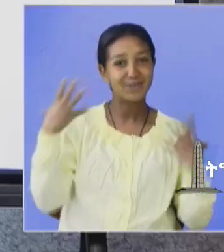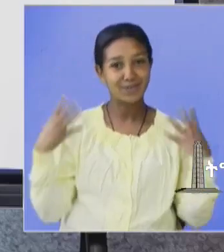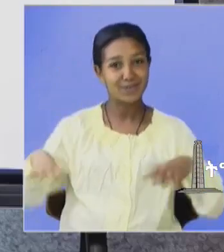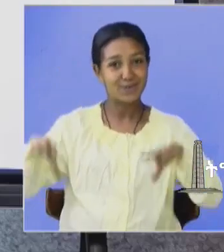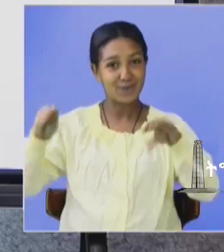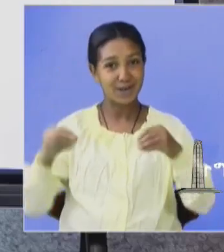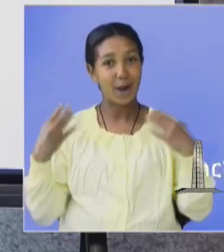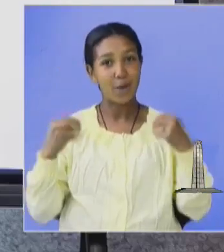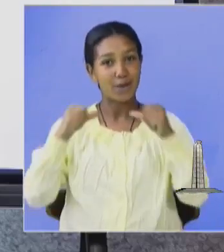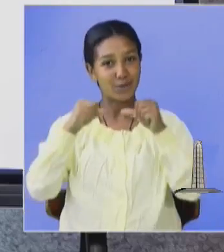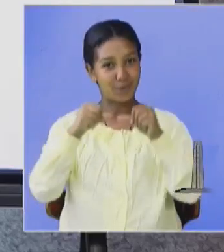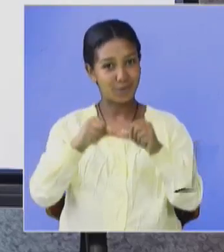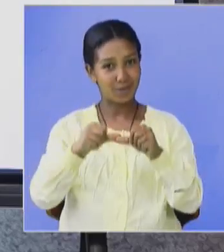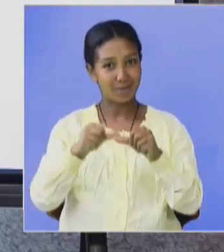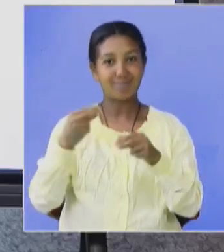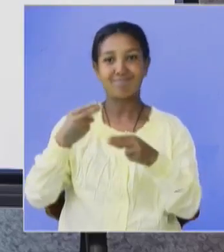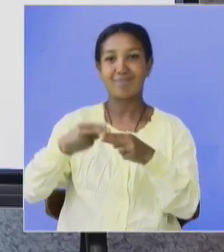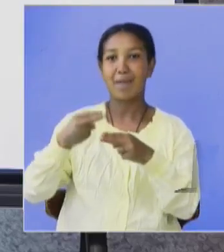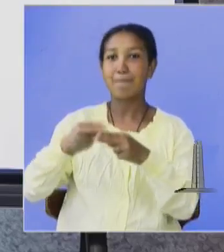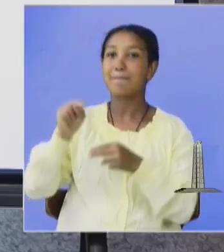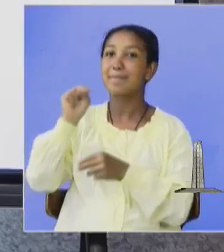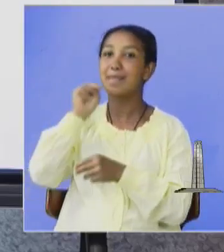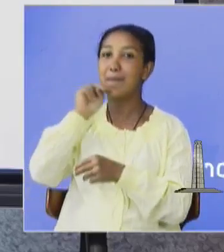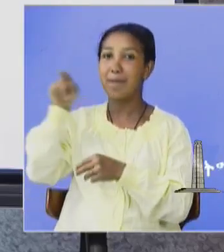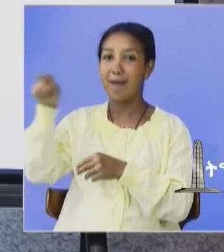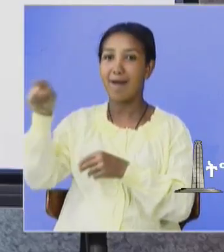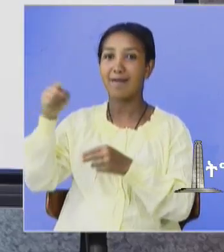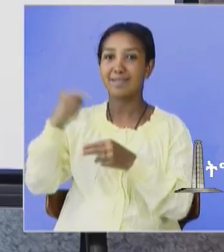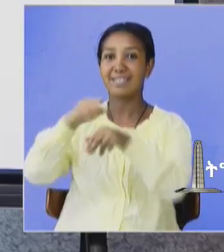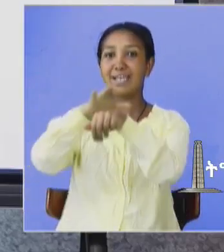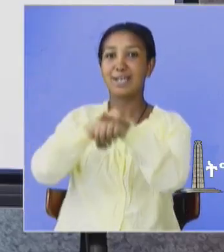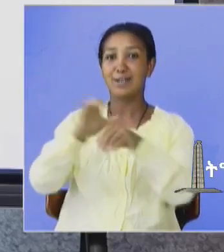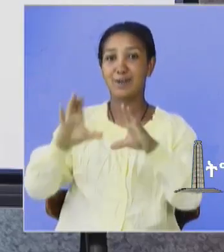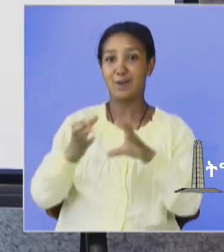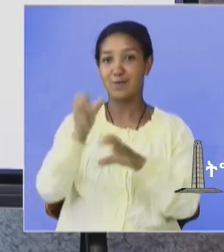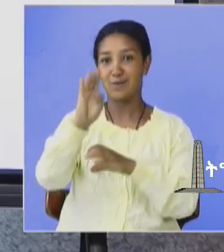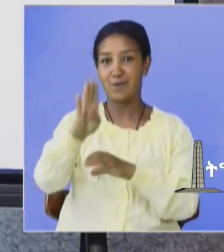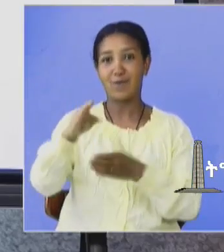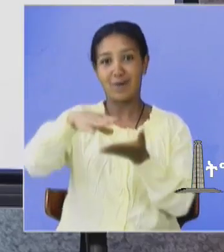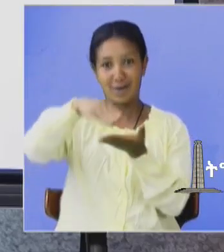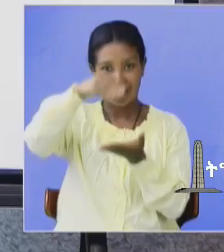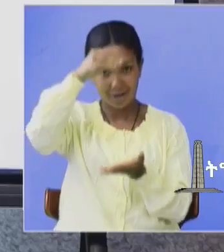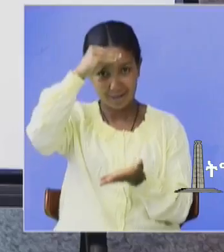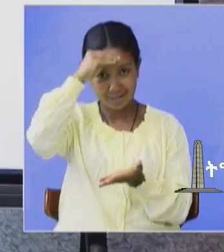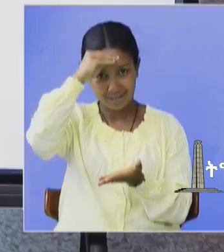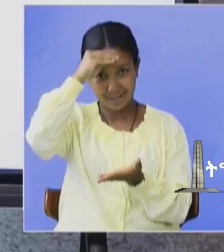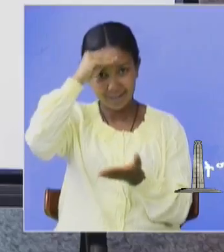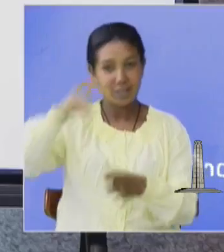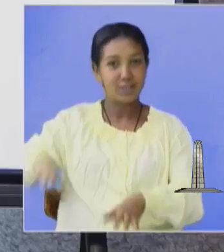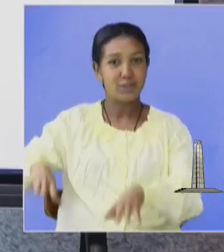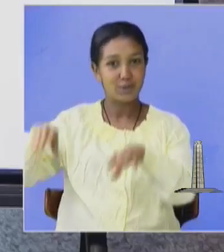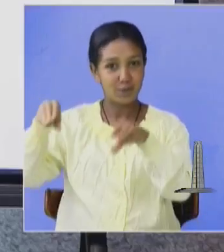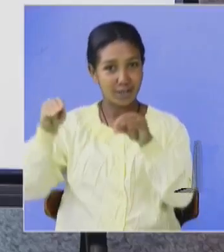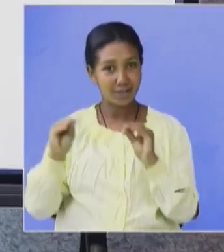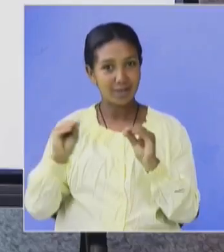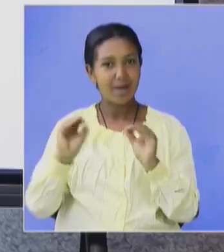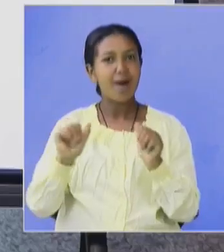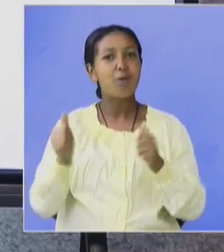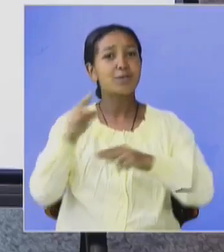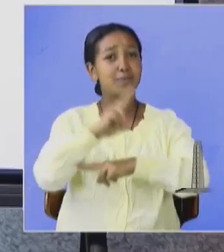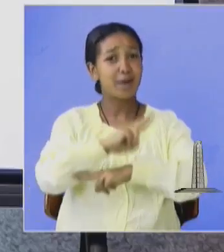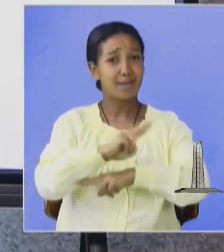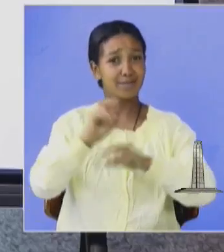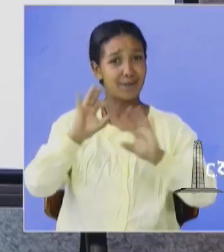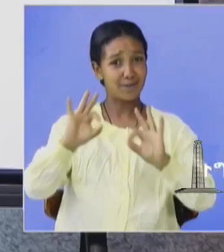How are you doing? I am Miss Navila. This is English grade 4 lesson. Students, how was your